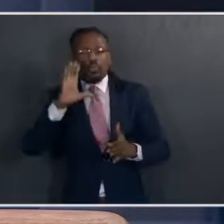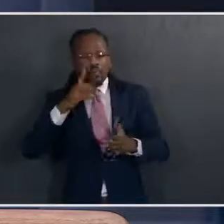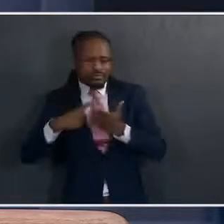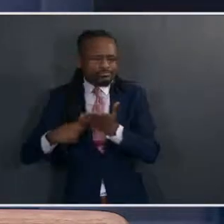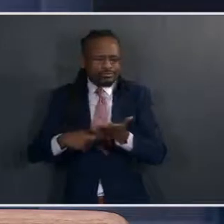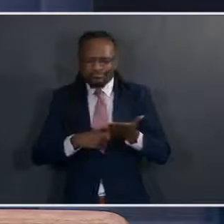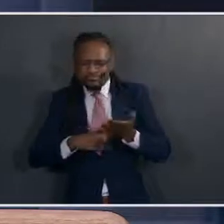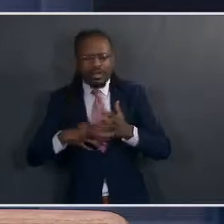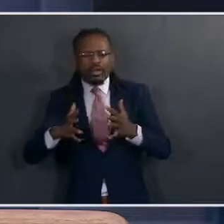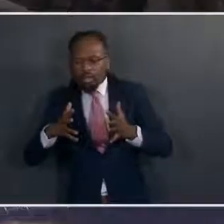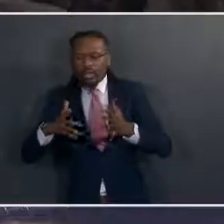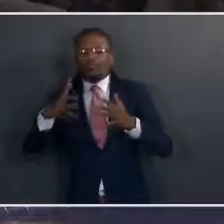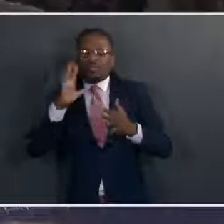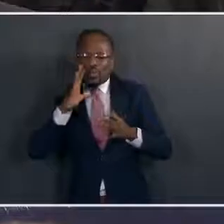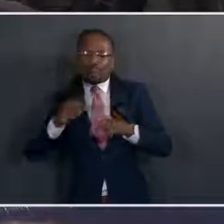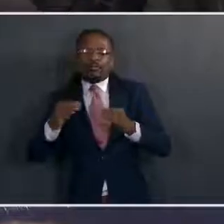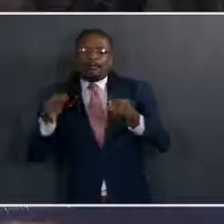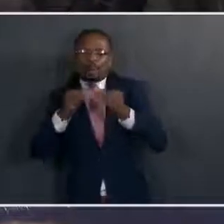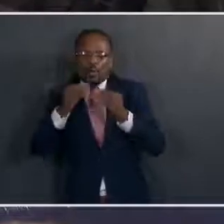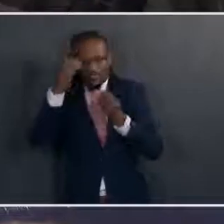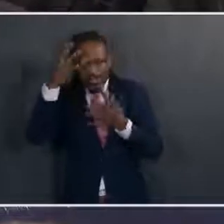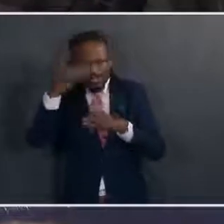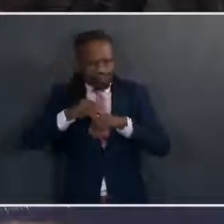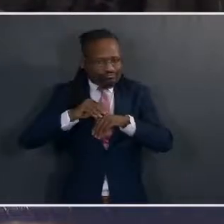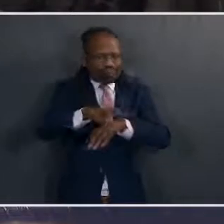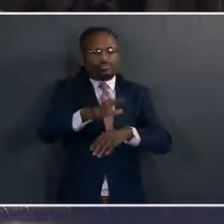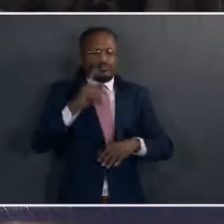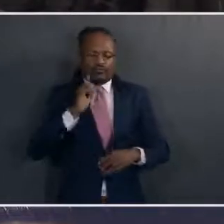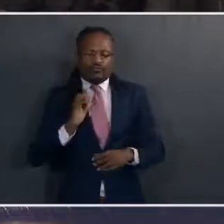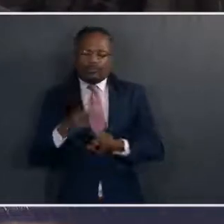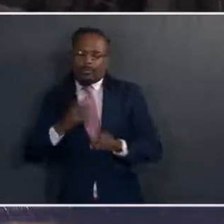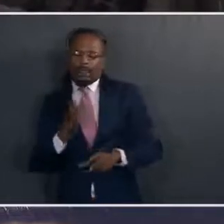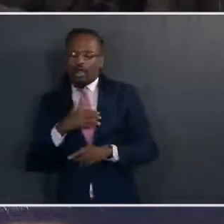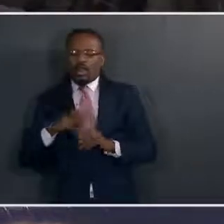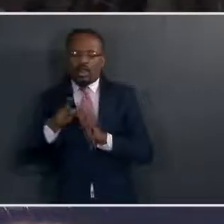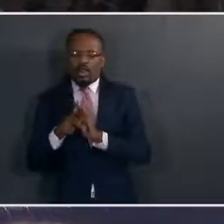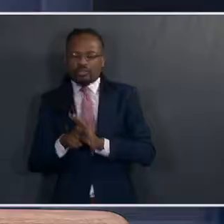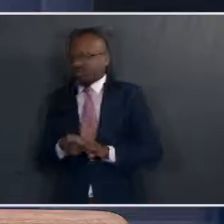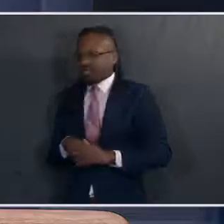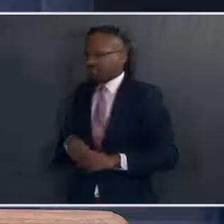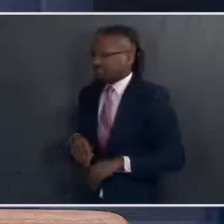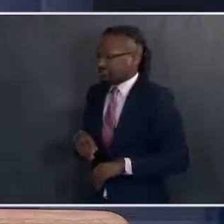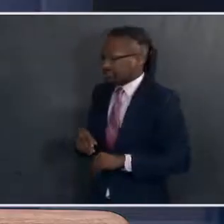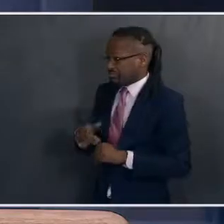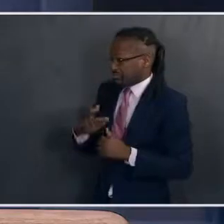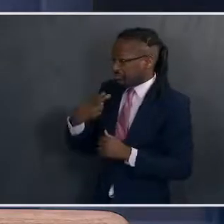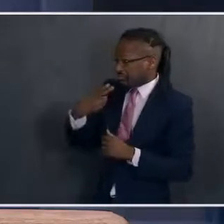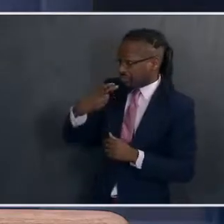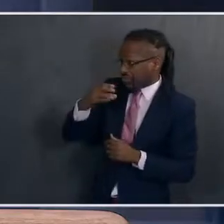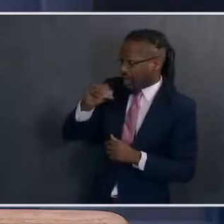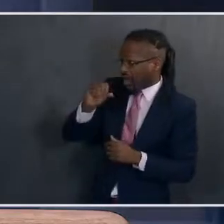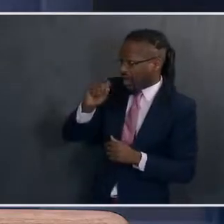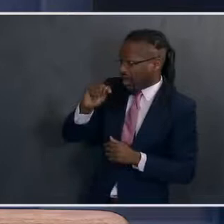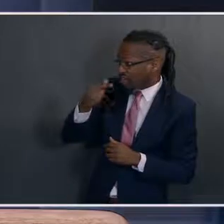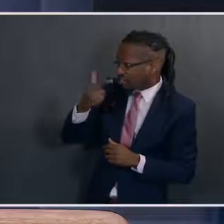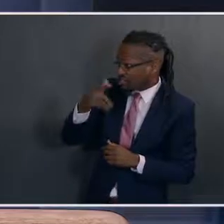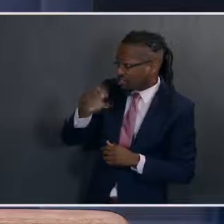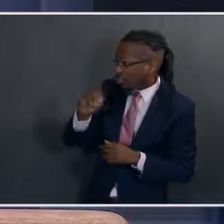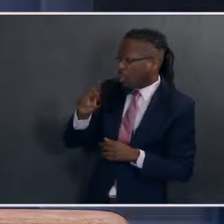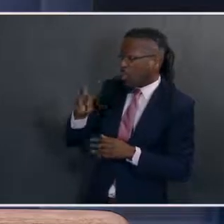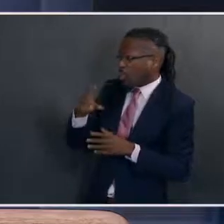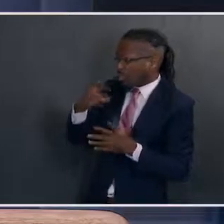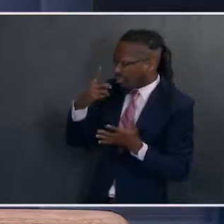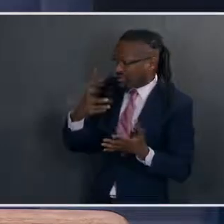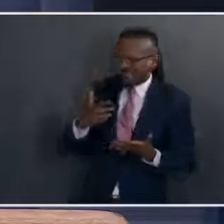policy moving forward. Does the administration consider them to be hostages? I don't think I'm going to add a new category or categorization from here today. Go